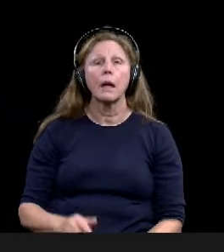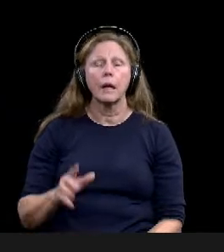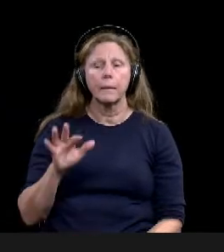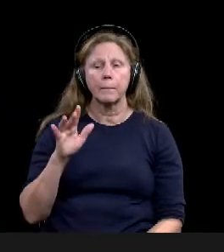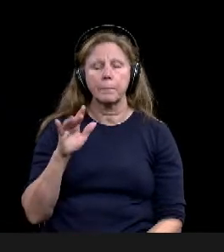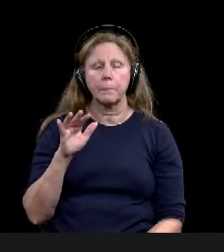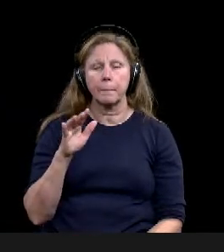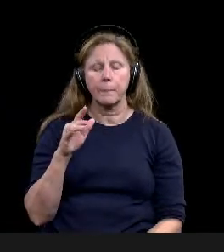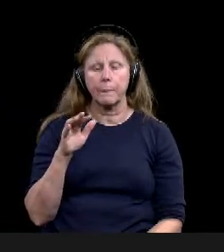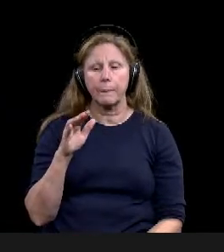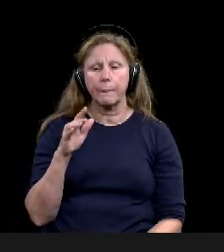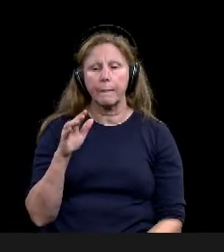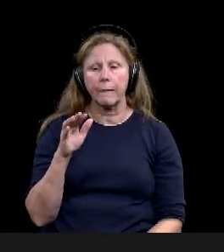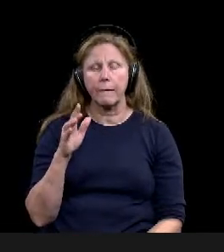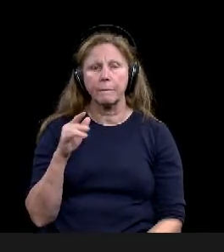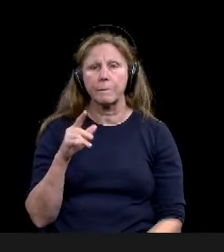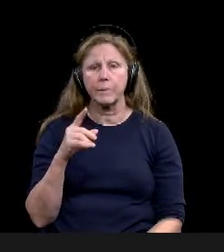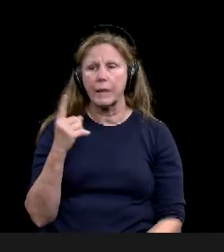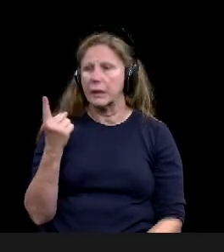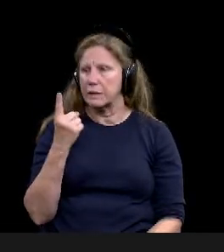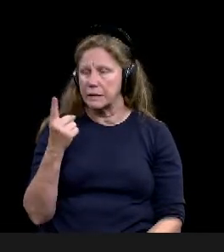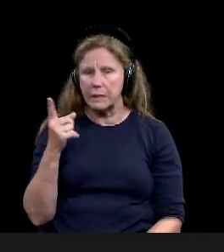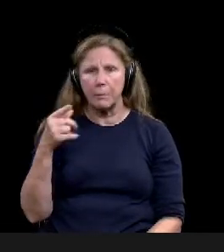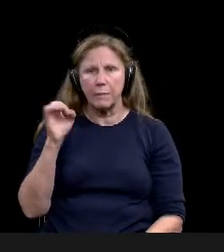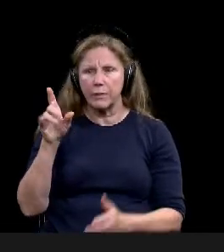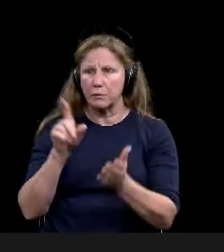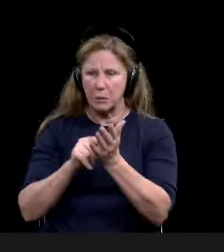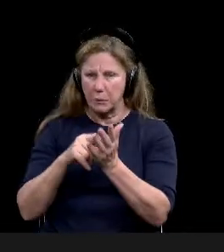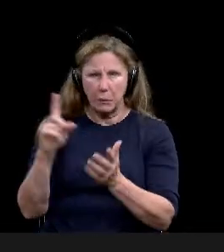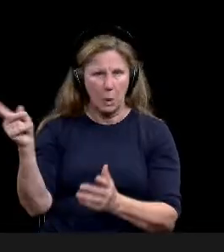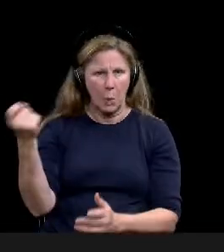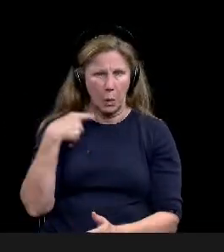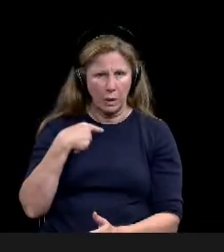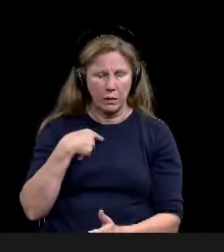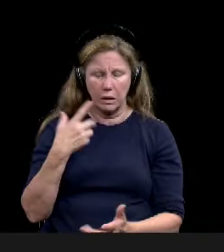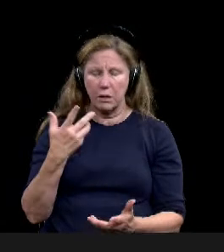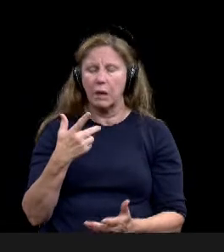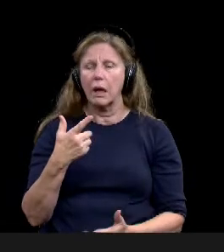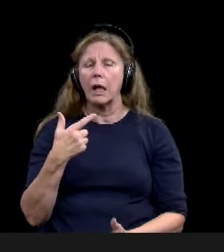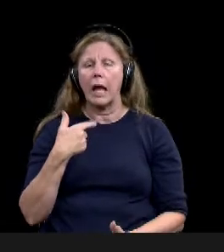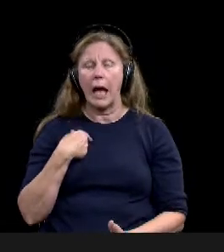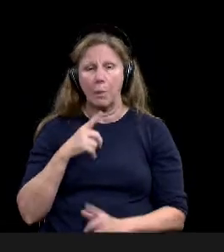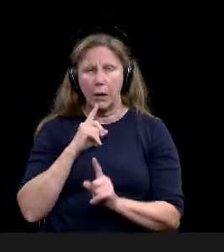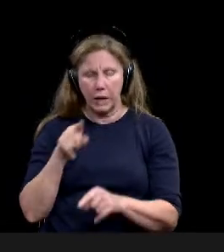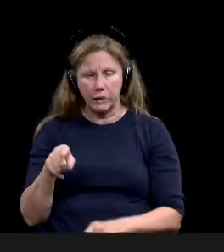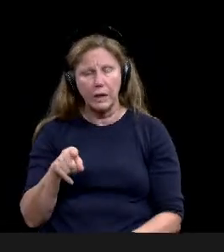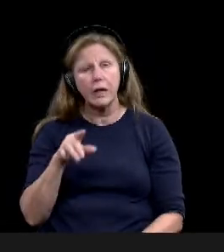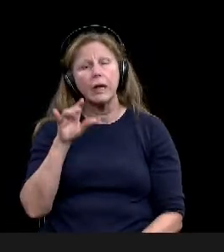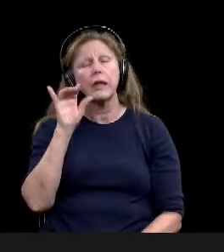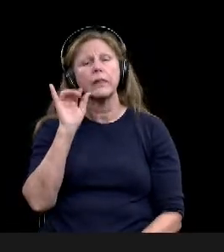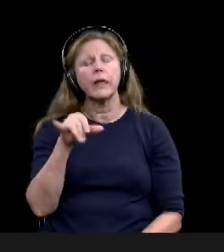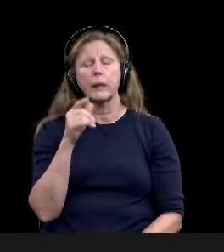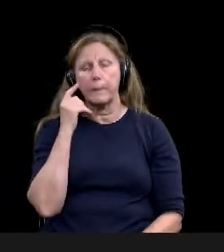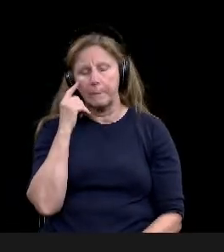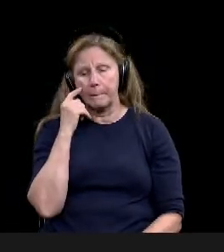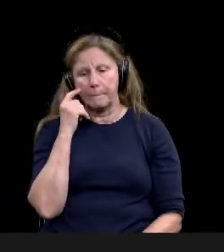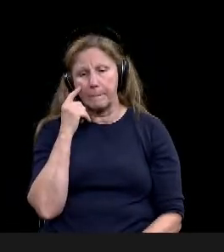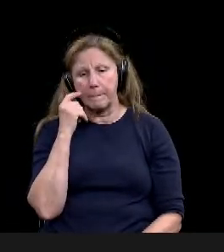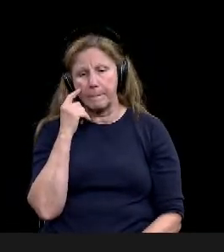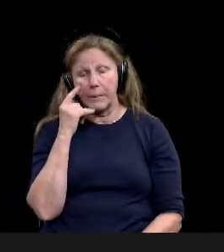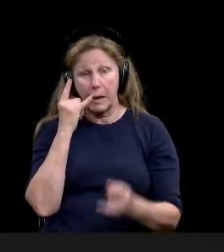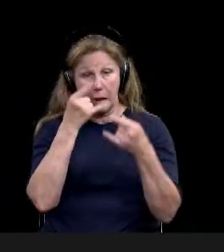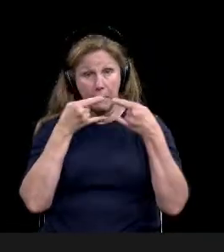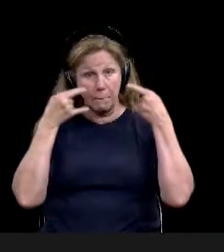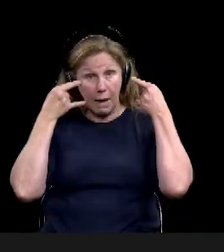end of the mask order combined with spring break travel have caused another surge in cases? So